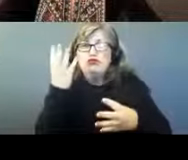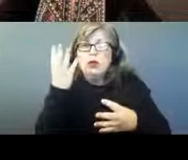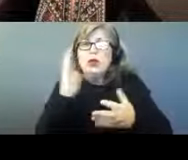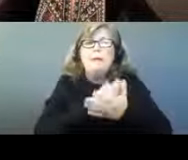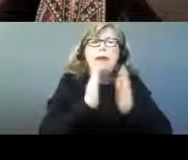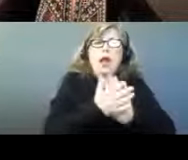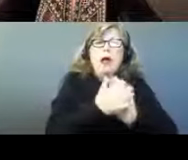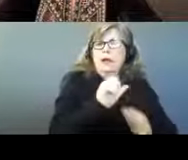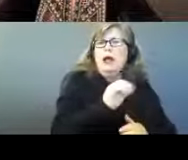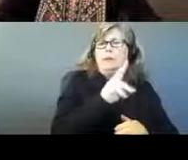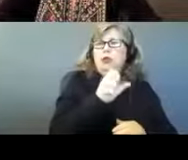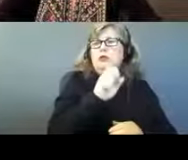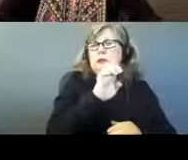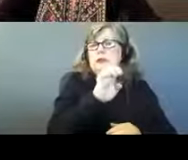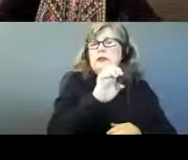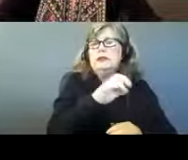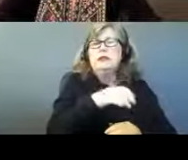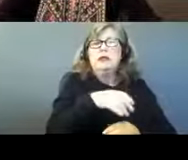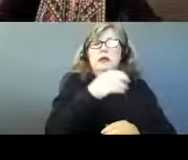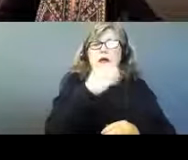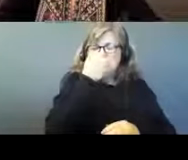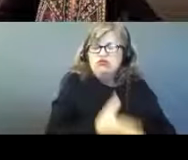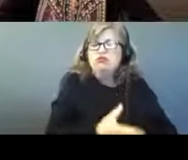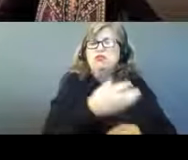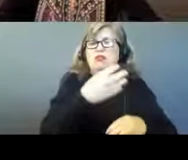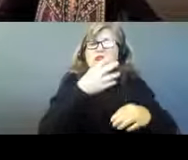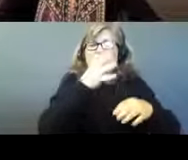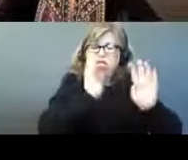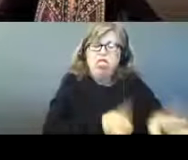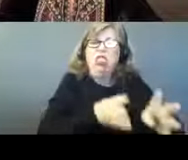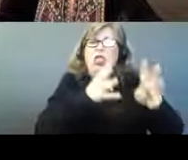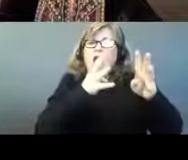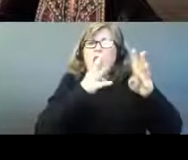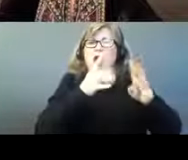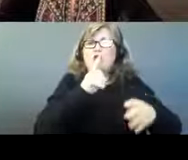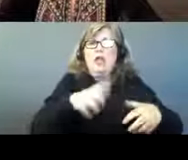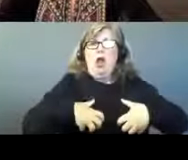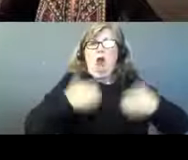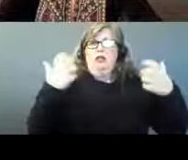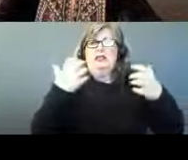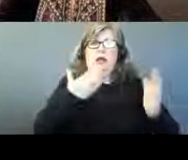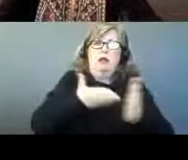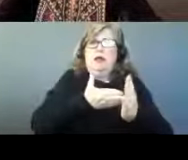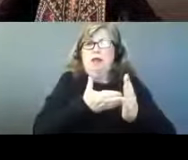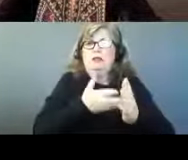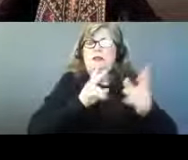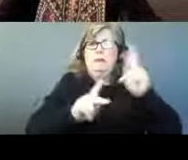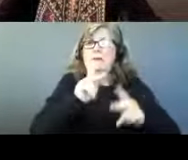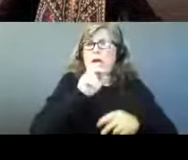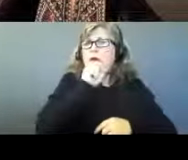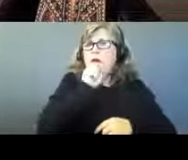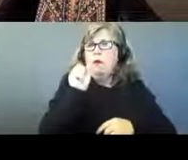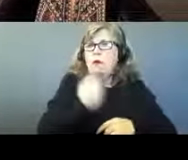to explicit and openly hostile ageism. I do want to note that there are well-run long-term care